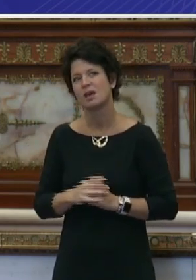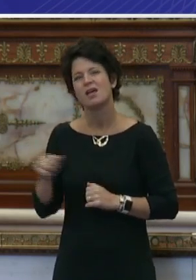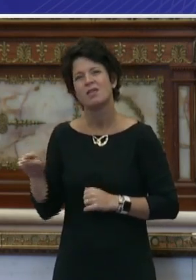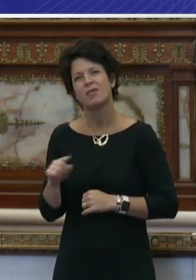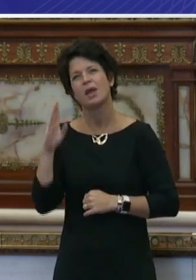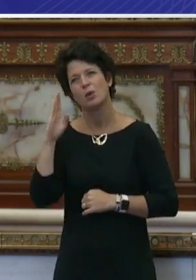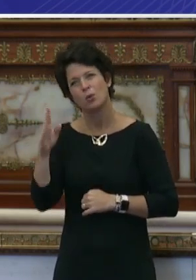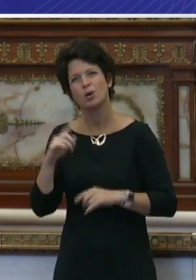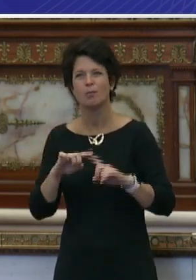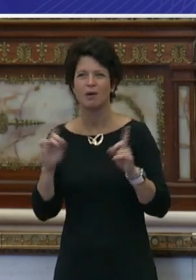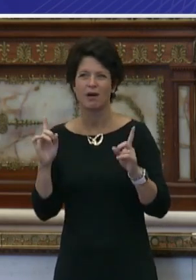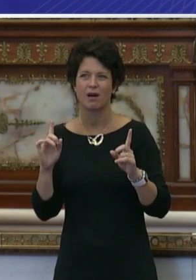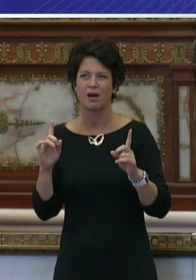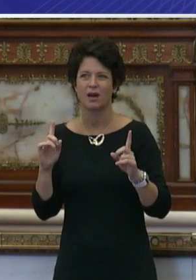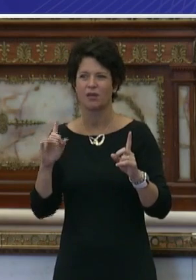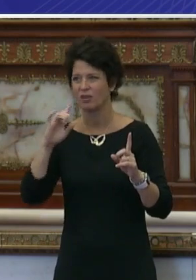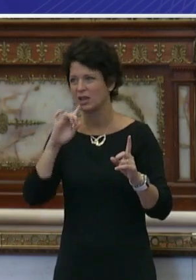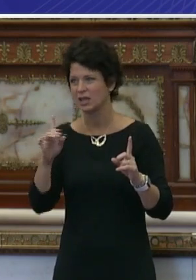would, but it's not. There's nothing